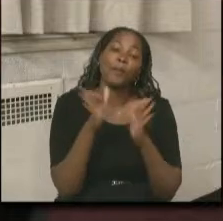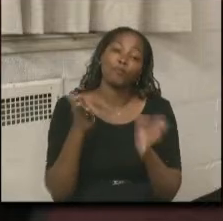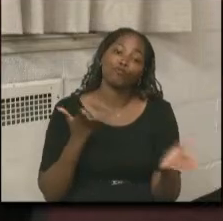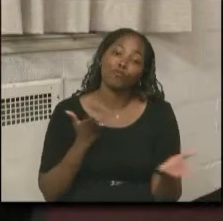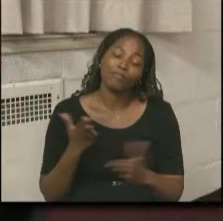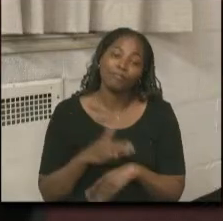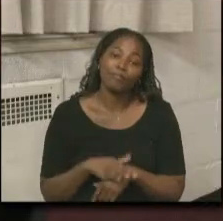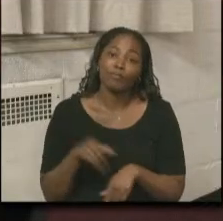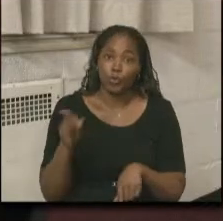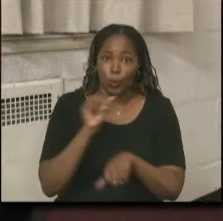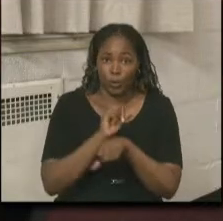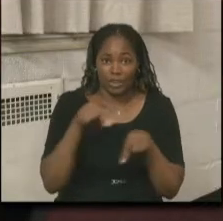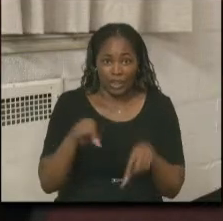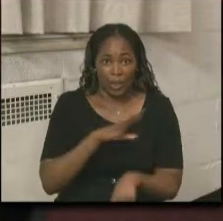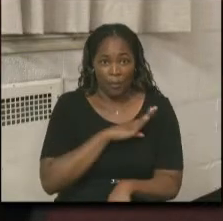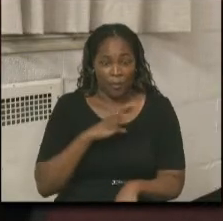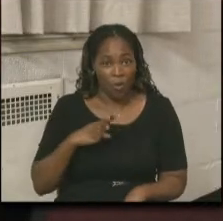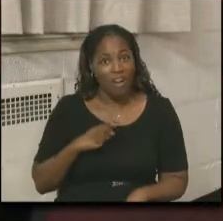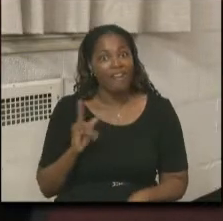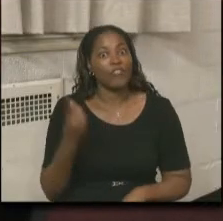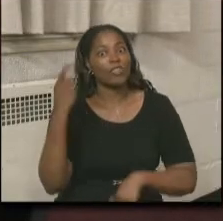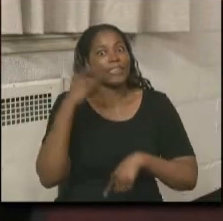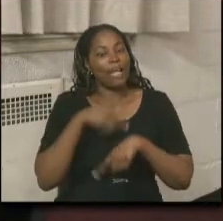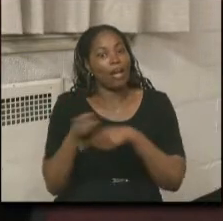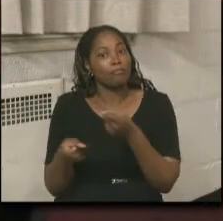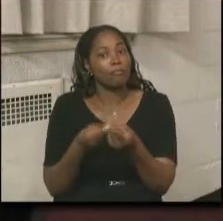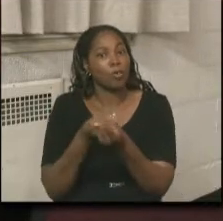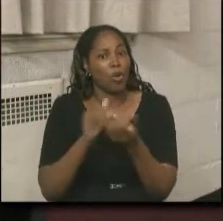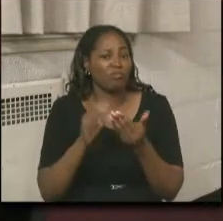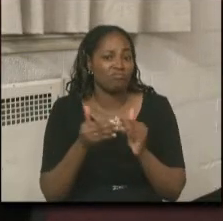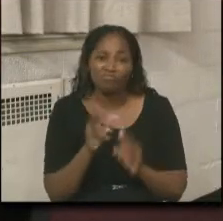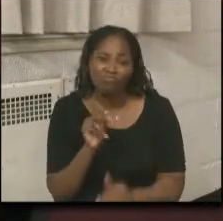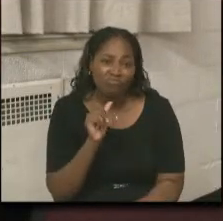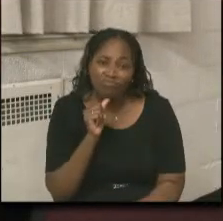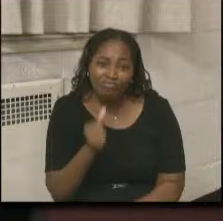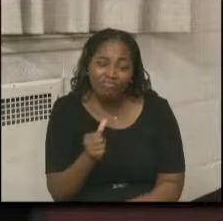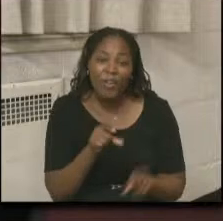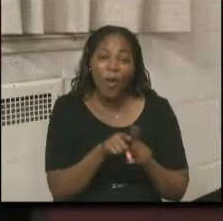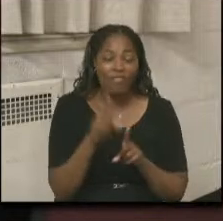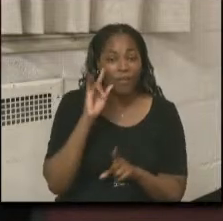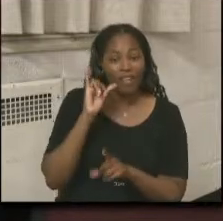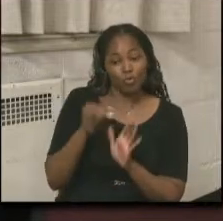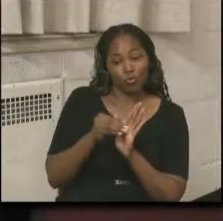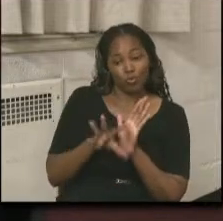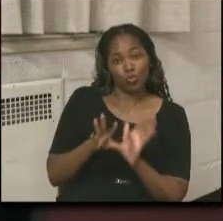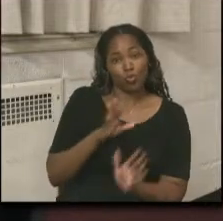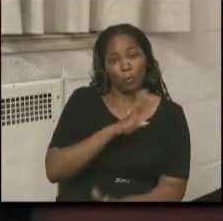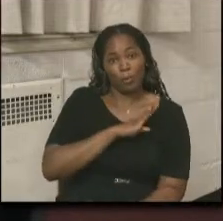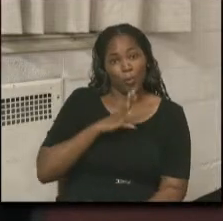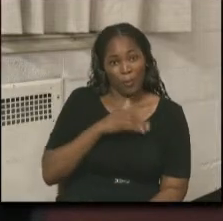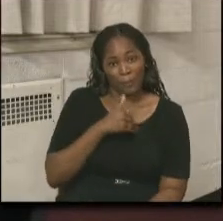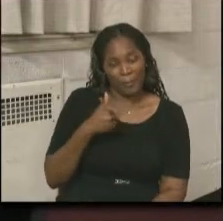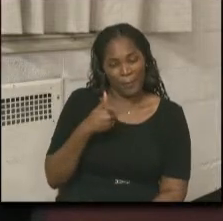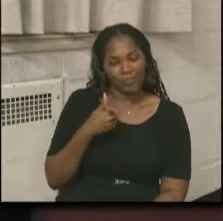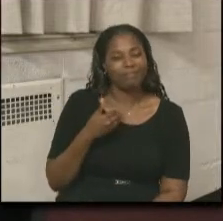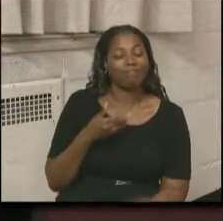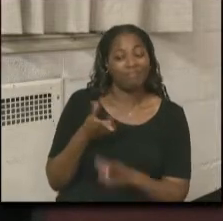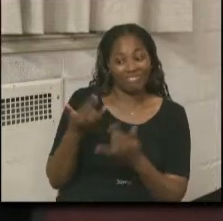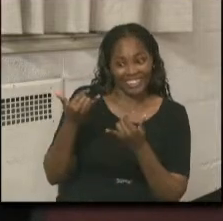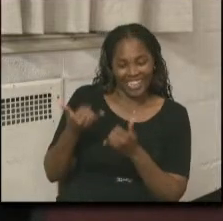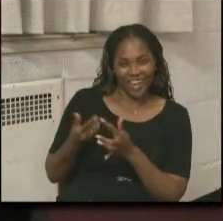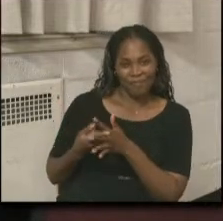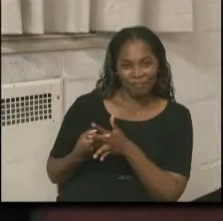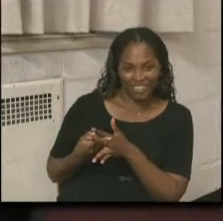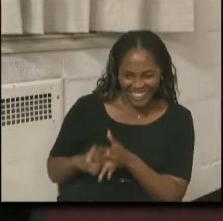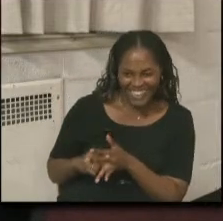board is not your first time giving back to the community. And for our student board member, I know that this is just the start. You